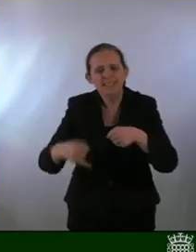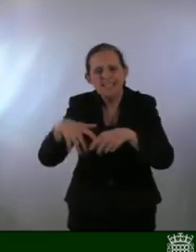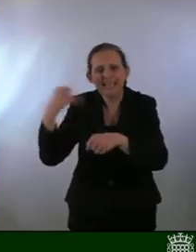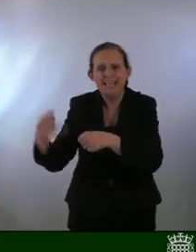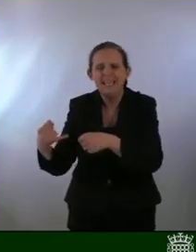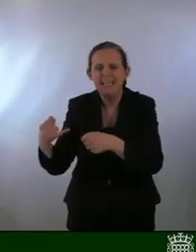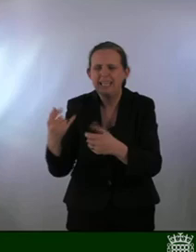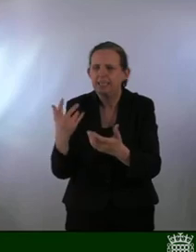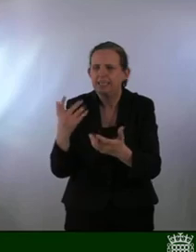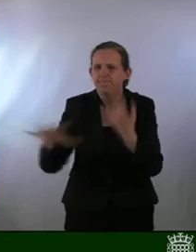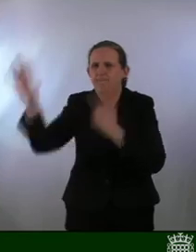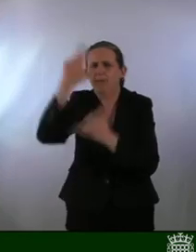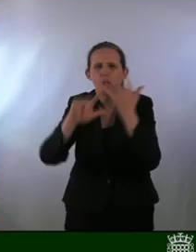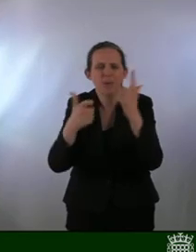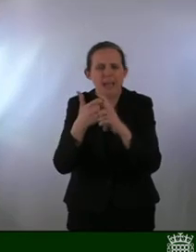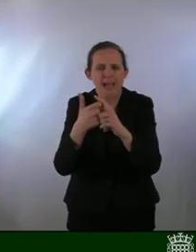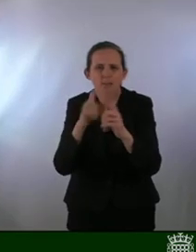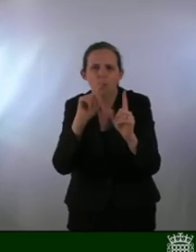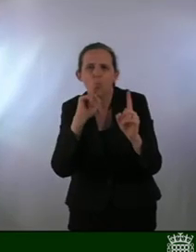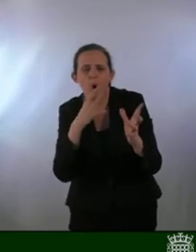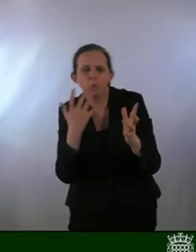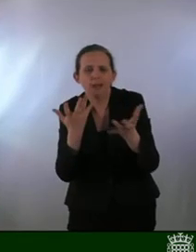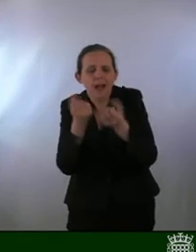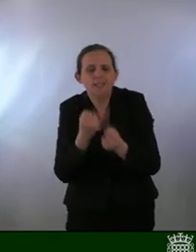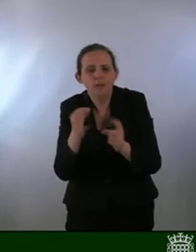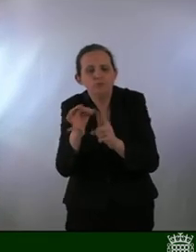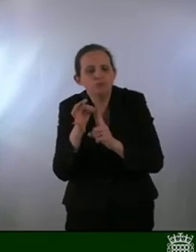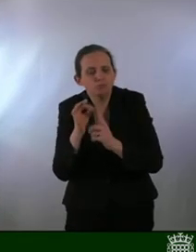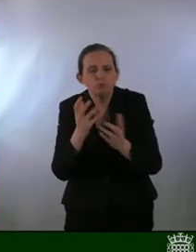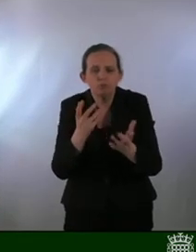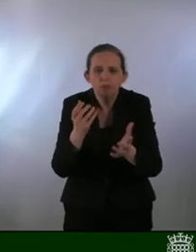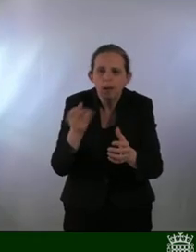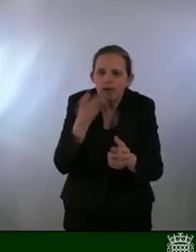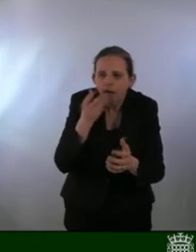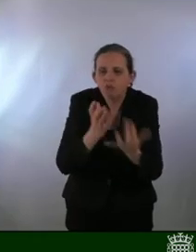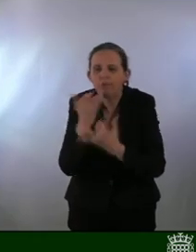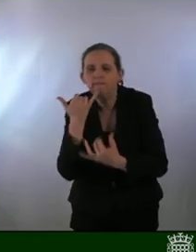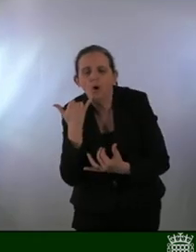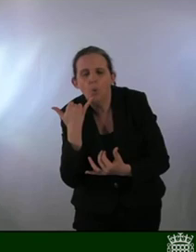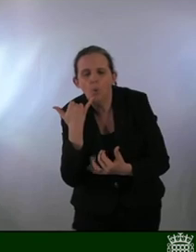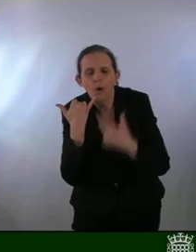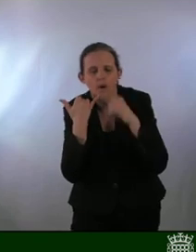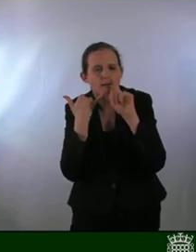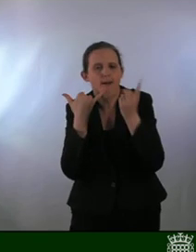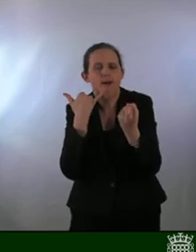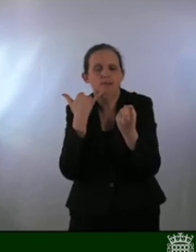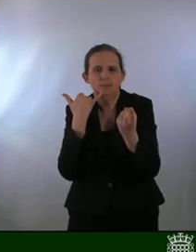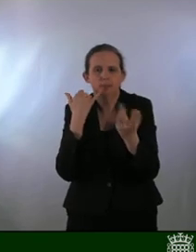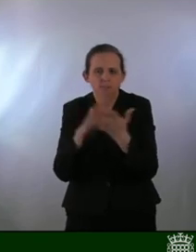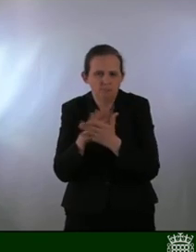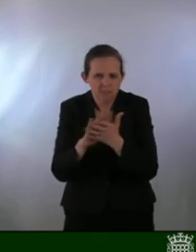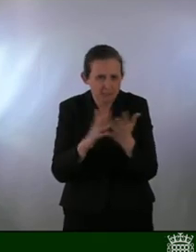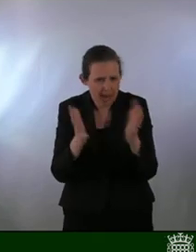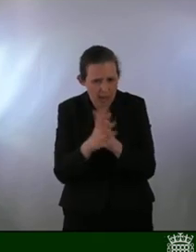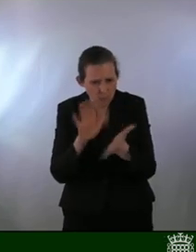requests over the phone. So can the Health Secretary explain what he's doing with the other health ministers across the UK to ensure that people can access prescriptions over the phone or